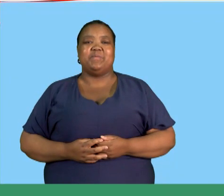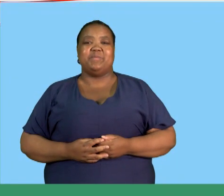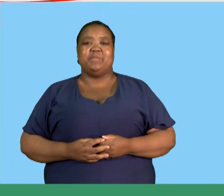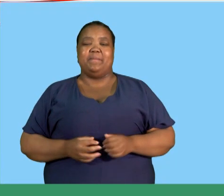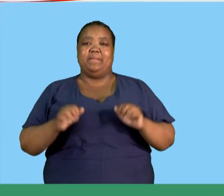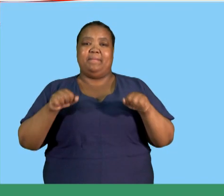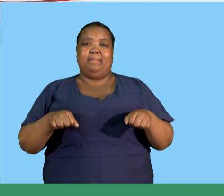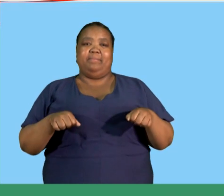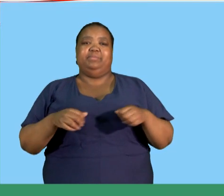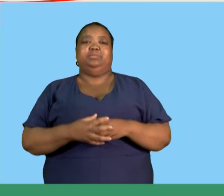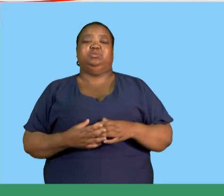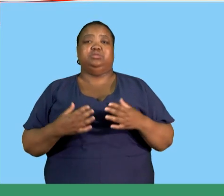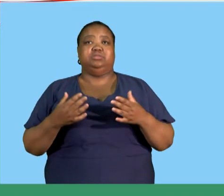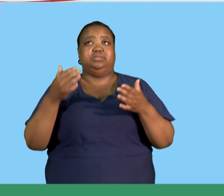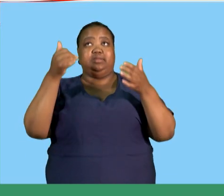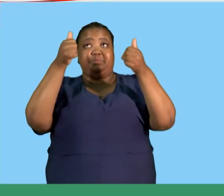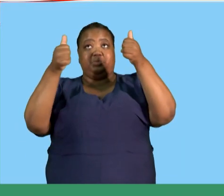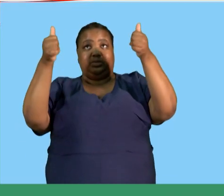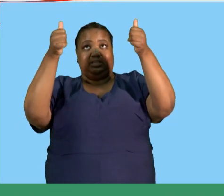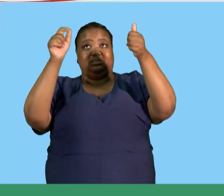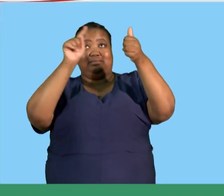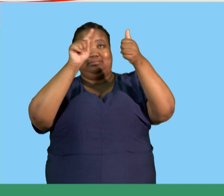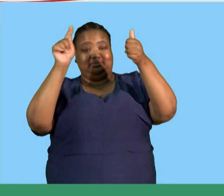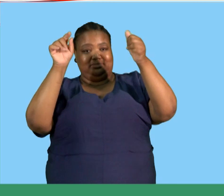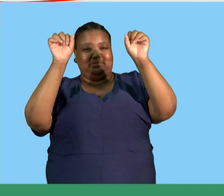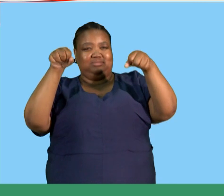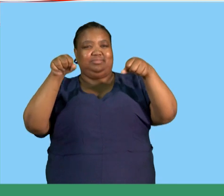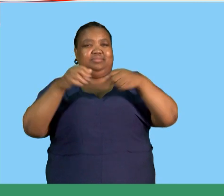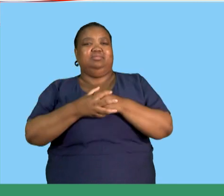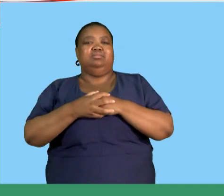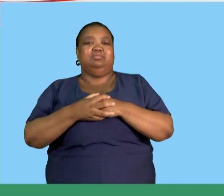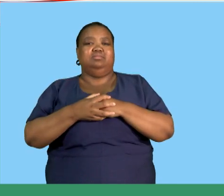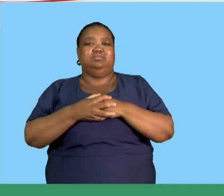right. Yes, let's now write them. The management